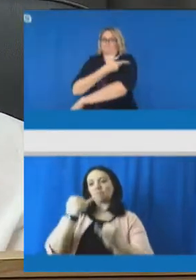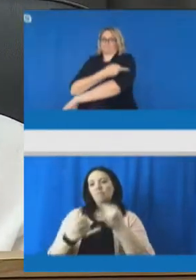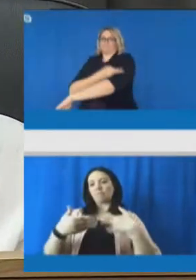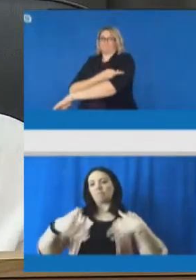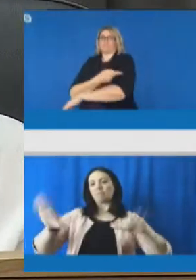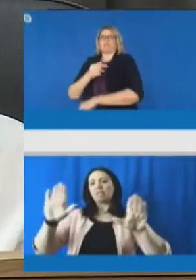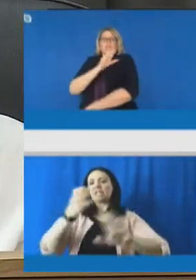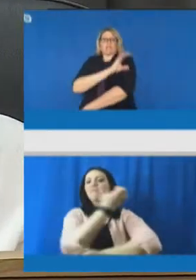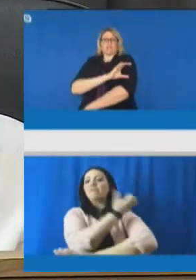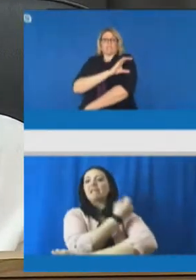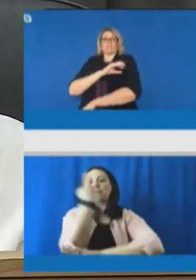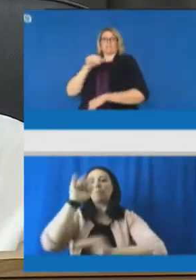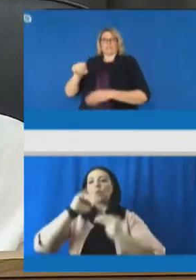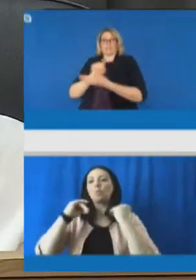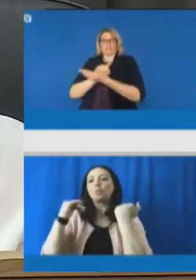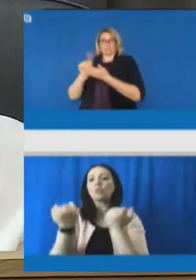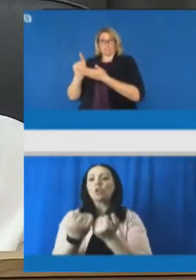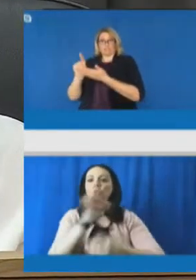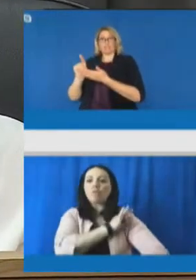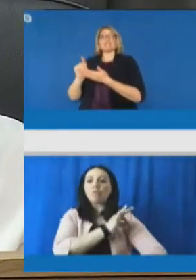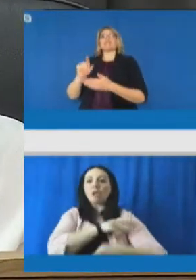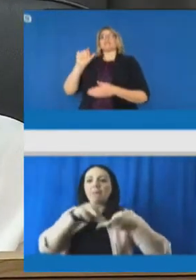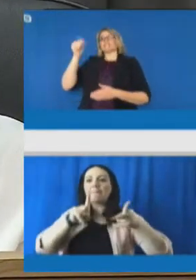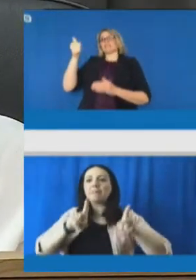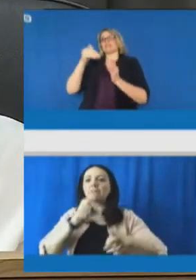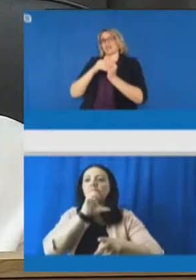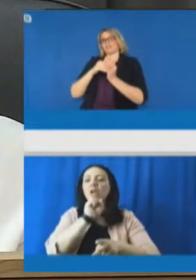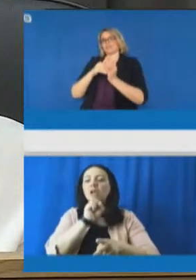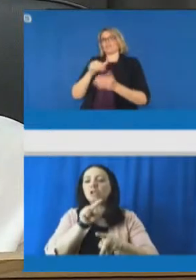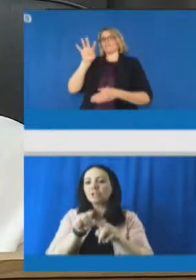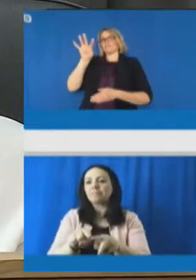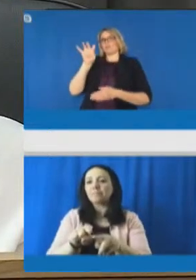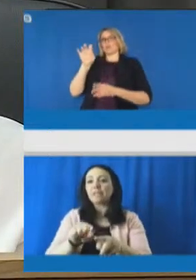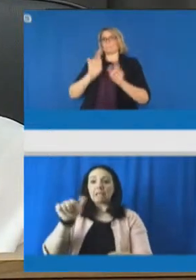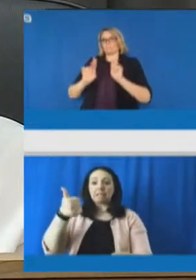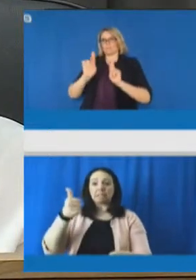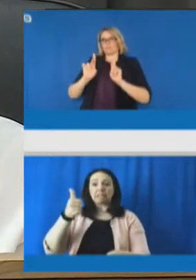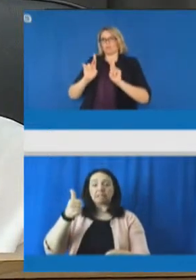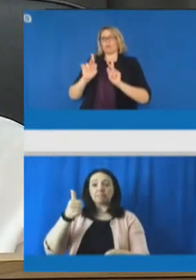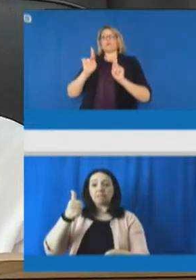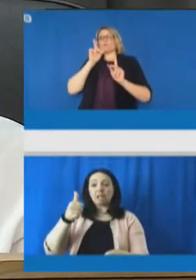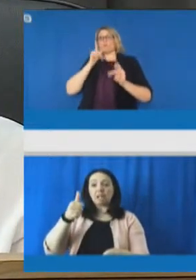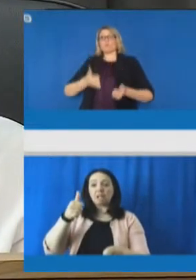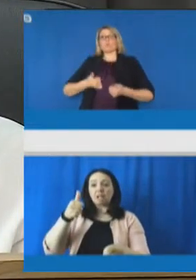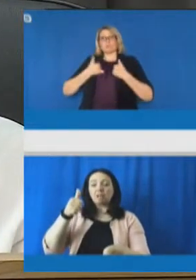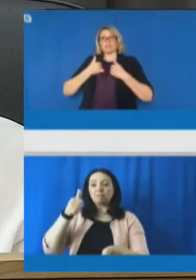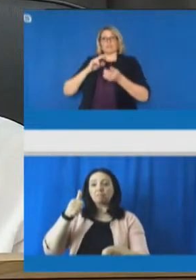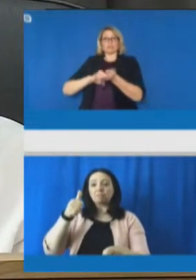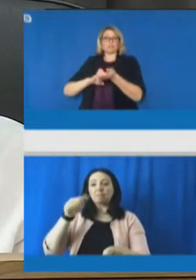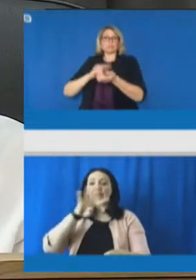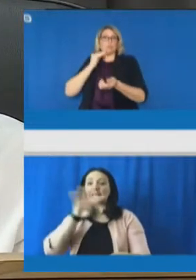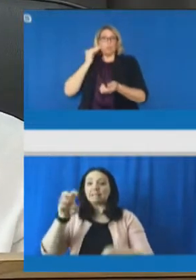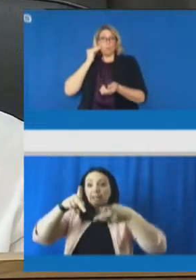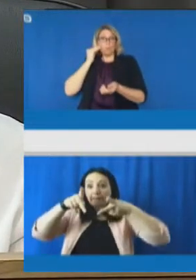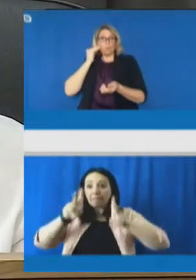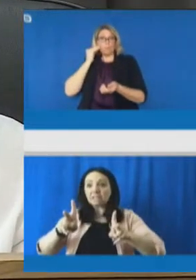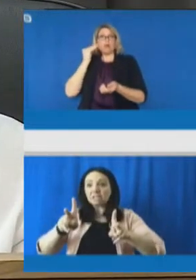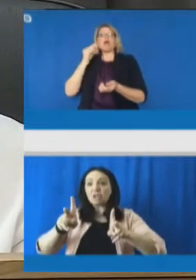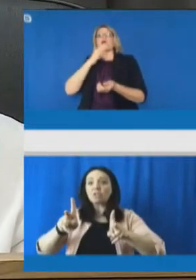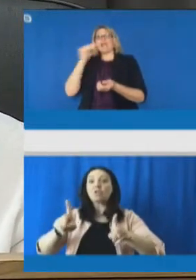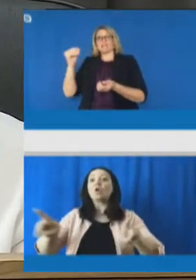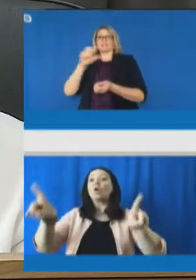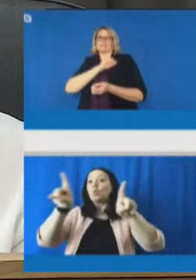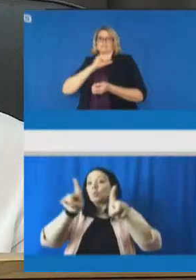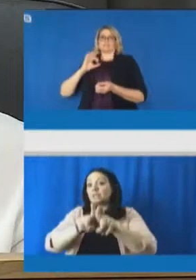is expected that all First Nation residents will receive their first dose by March the 19th. To ensure we